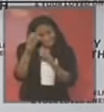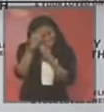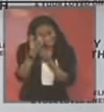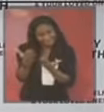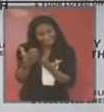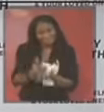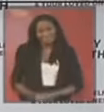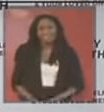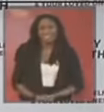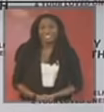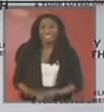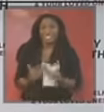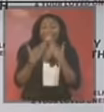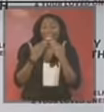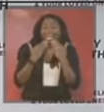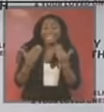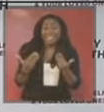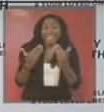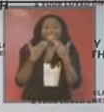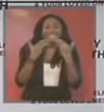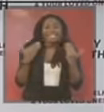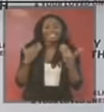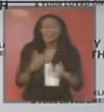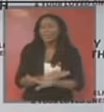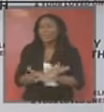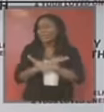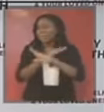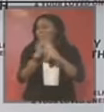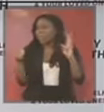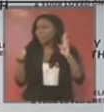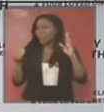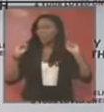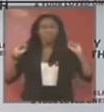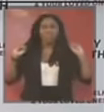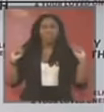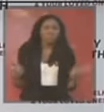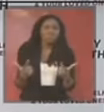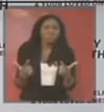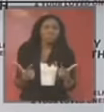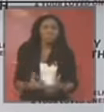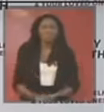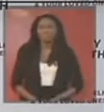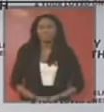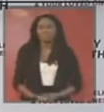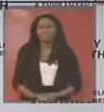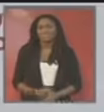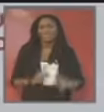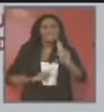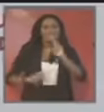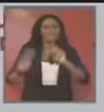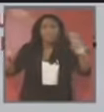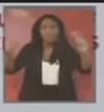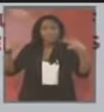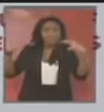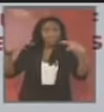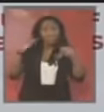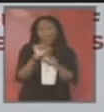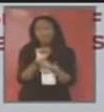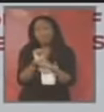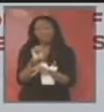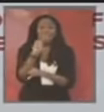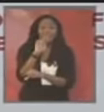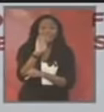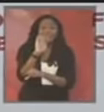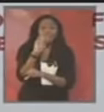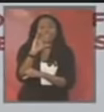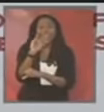Thank you. Good morning, Ms. Alcantara. Good morning, CMO. Good morning, Professor Simeon. And good morning to the members of the media, viewing and listening